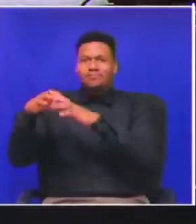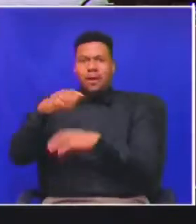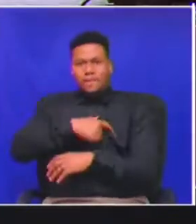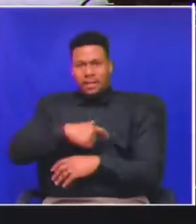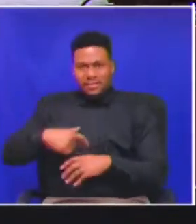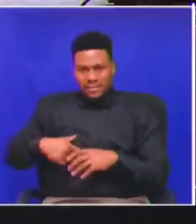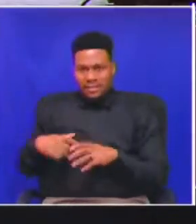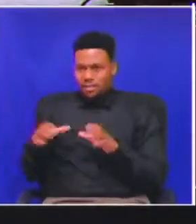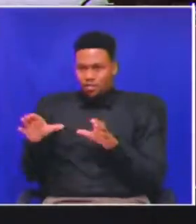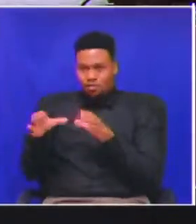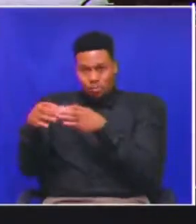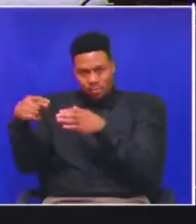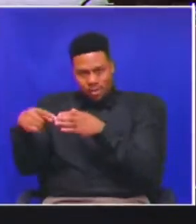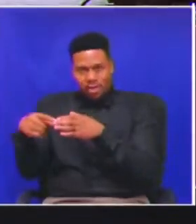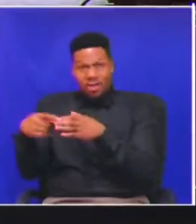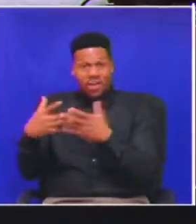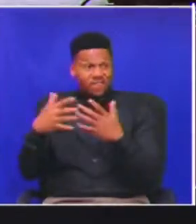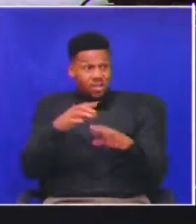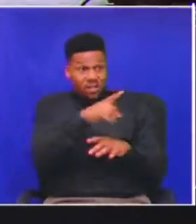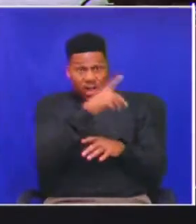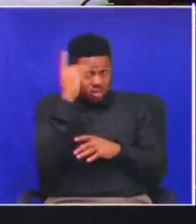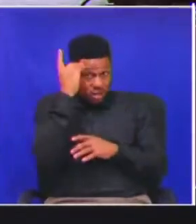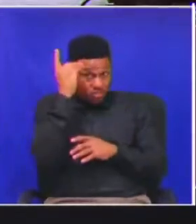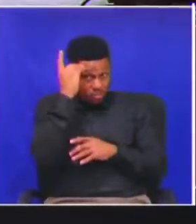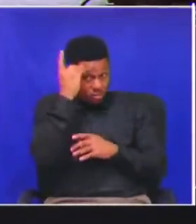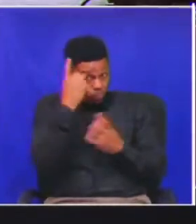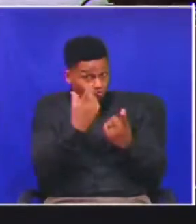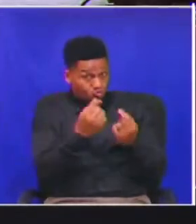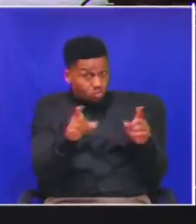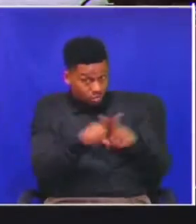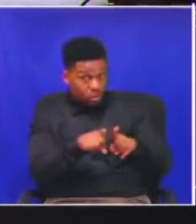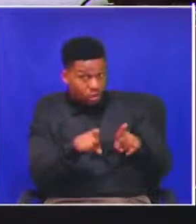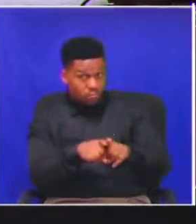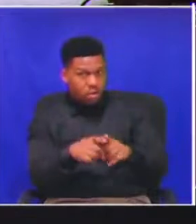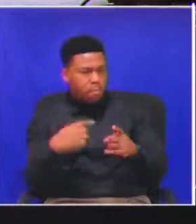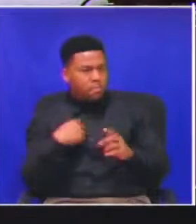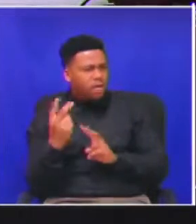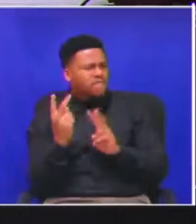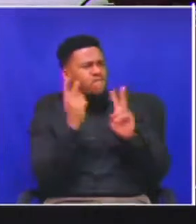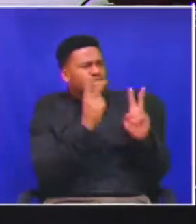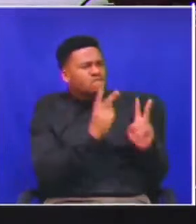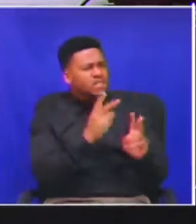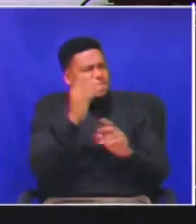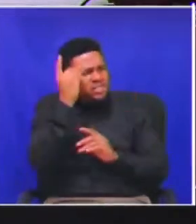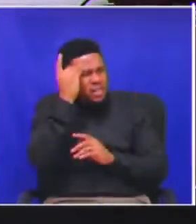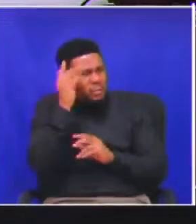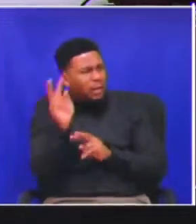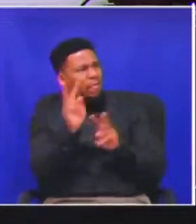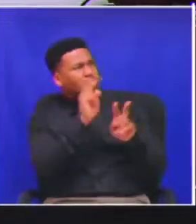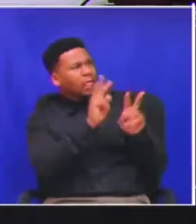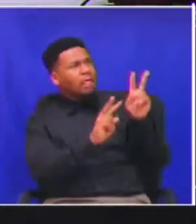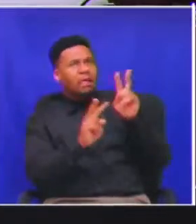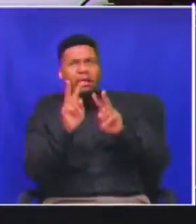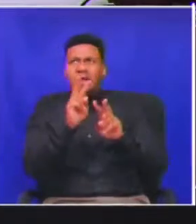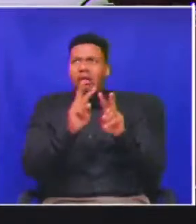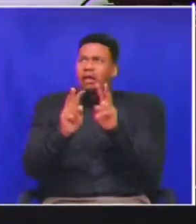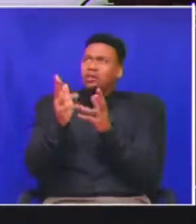eThekwini. When I had gone to eThekwini and had seen what eThekwini looked like,